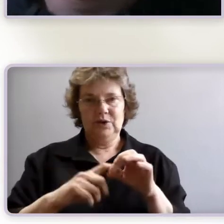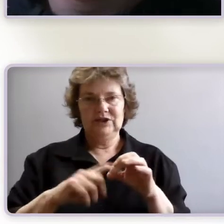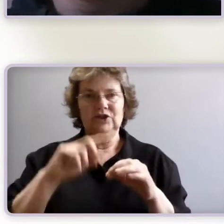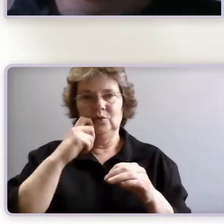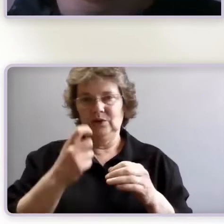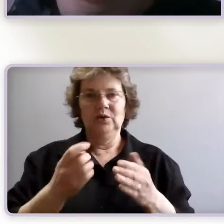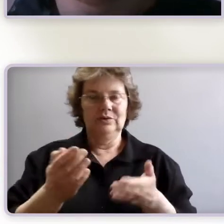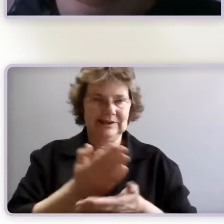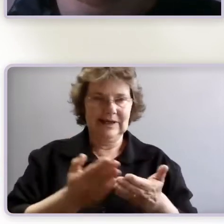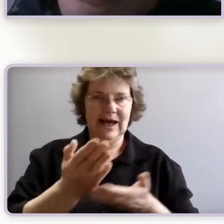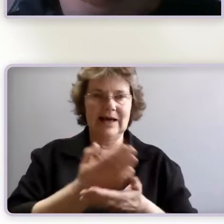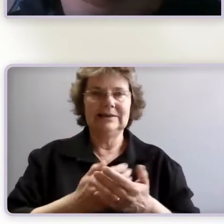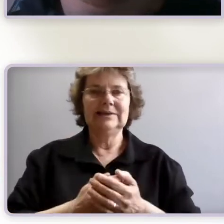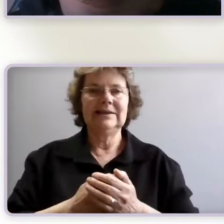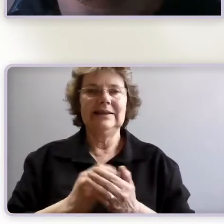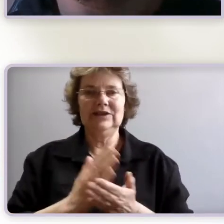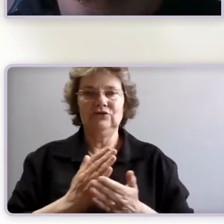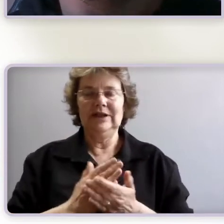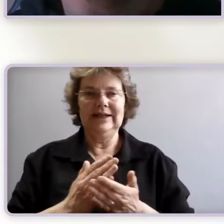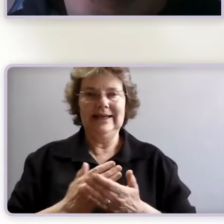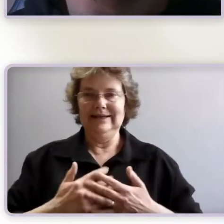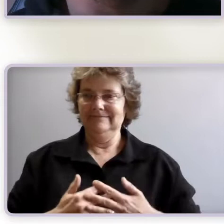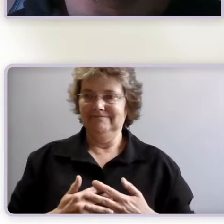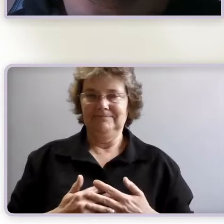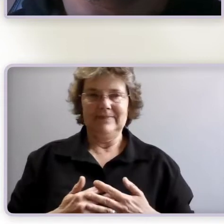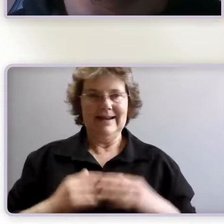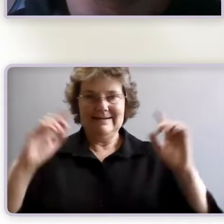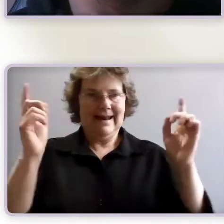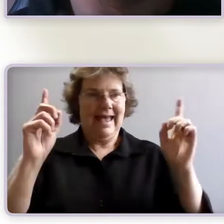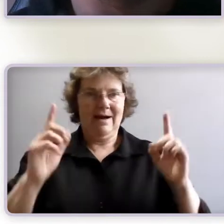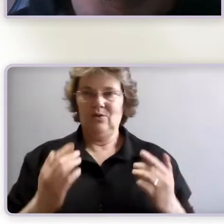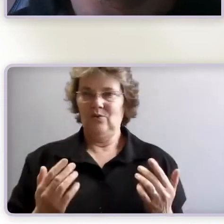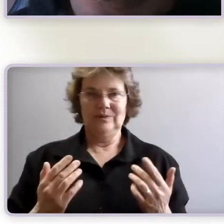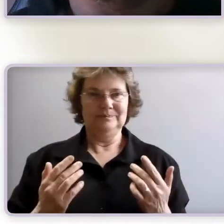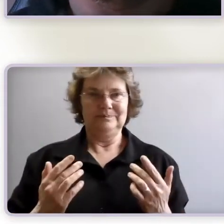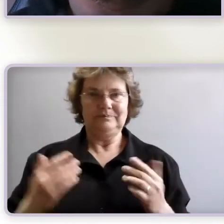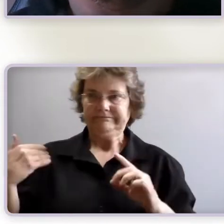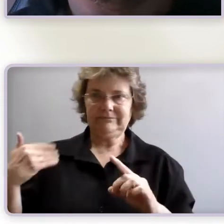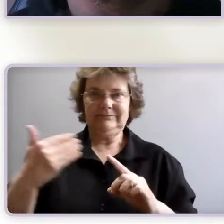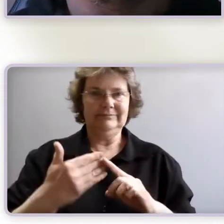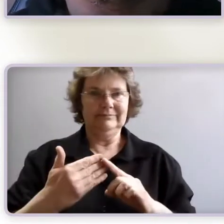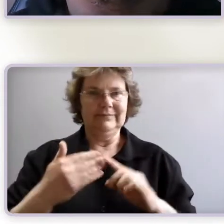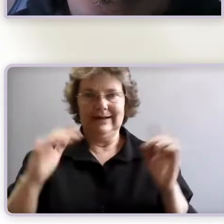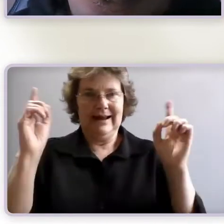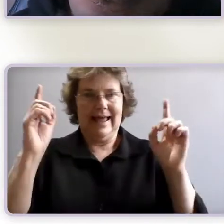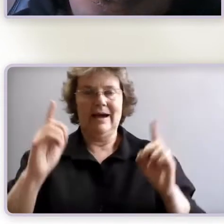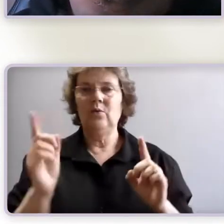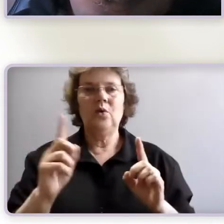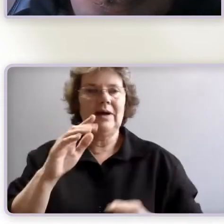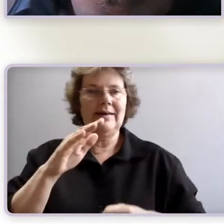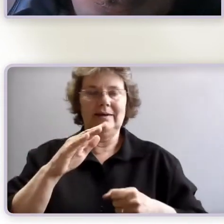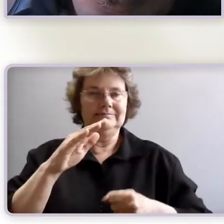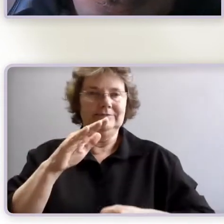is really kind of where are we now? So what are the top worries, concerns that your